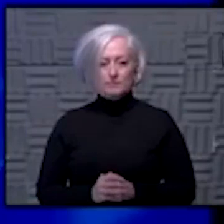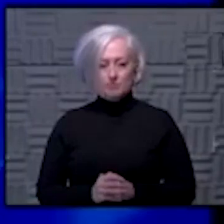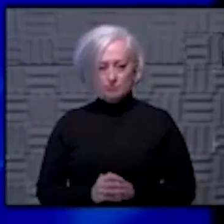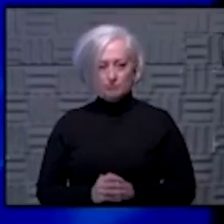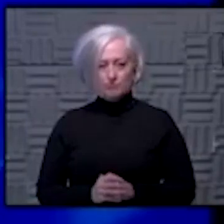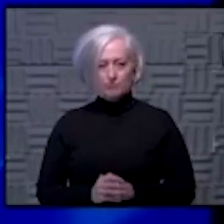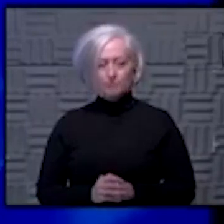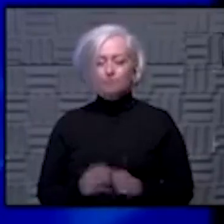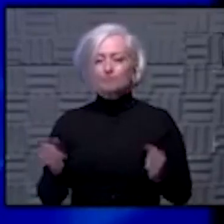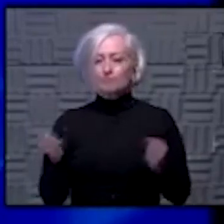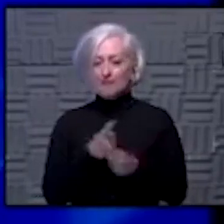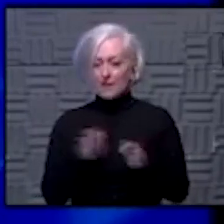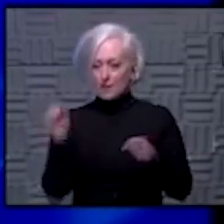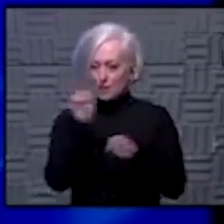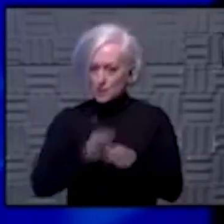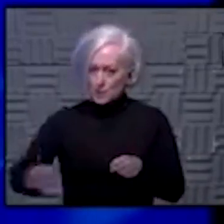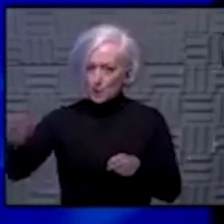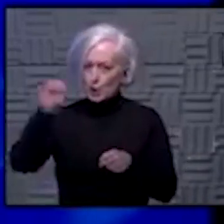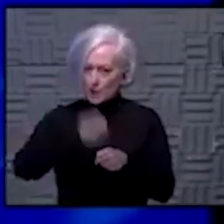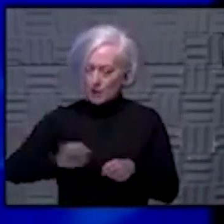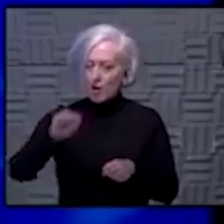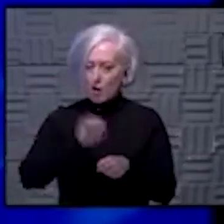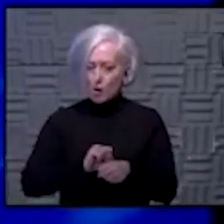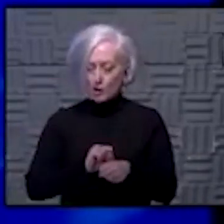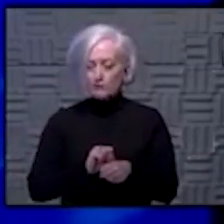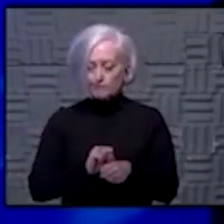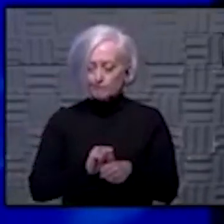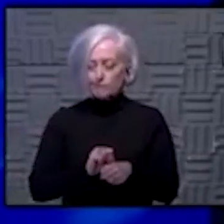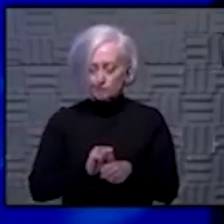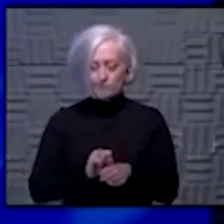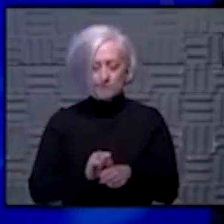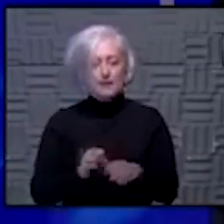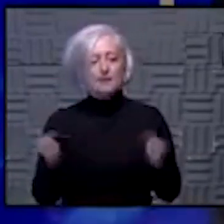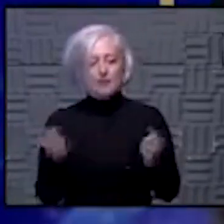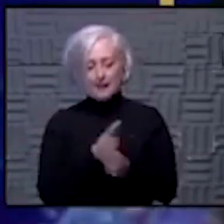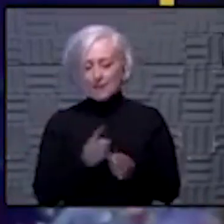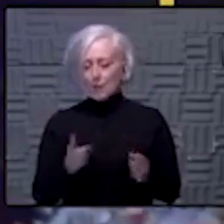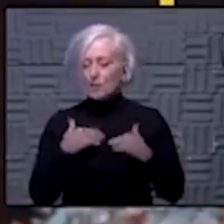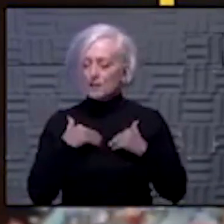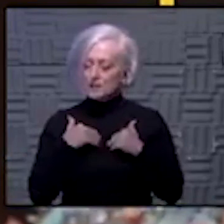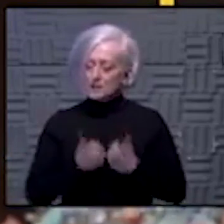Everyone's working real hard right now, and that's an understatement, and everyone's tired.